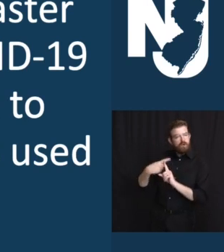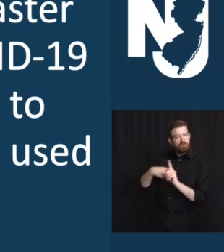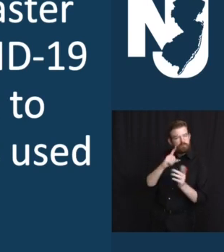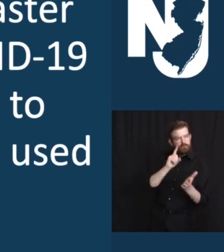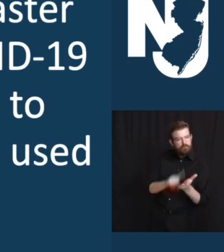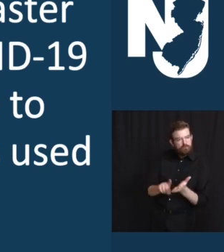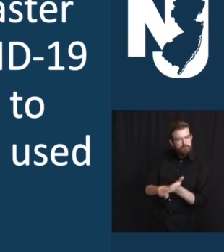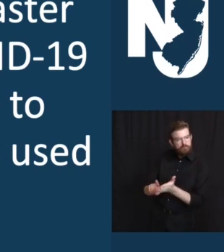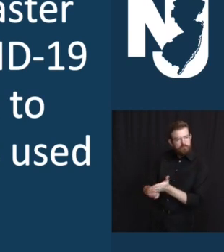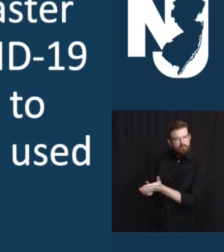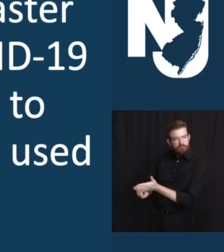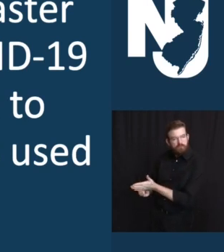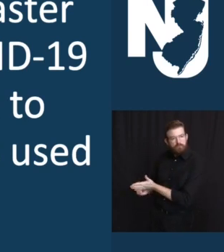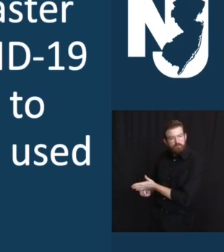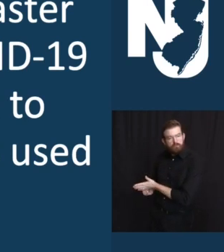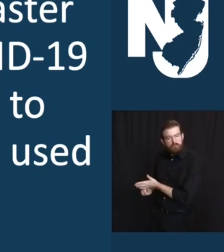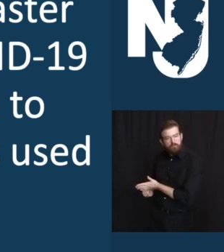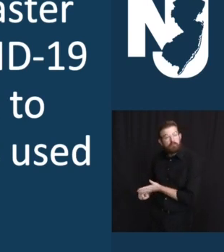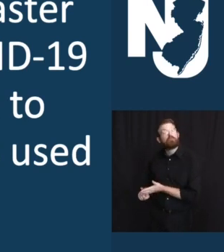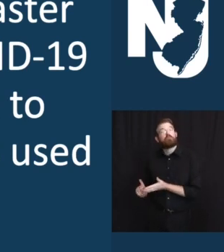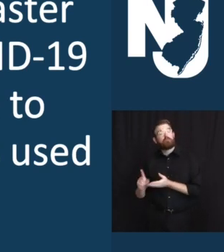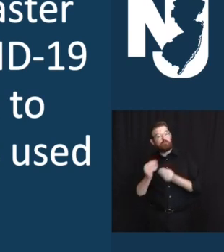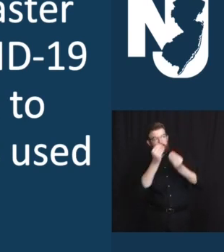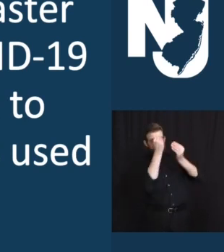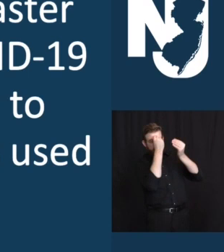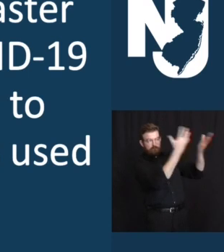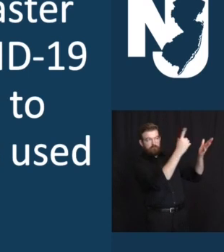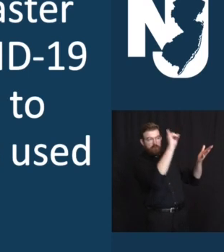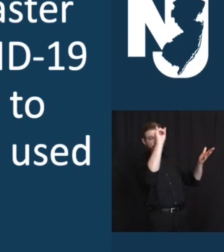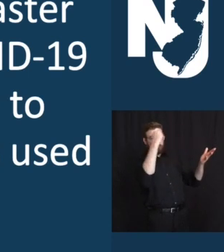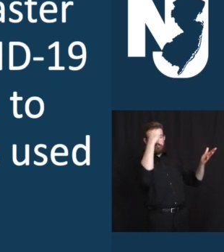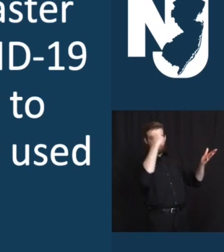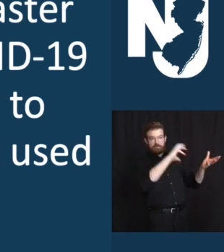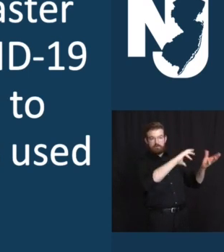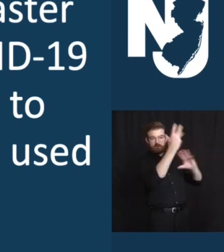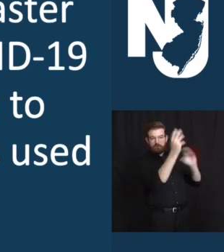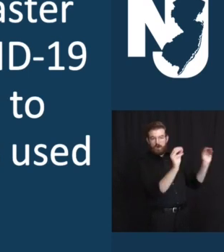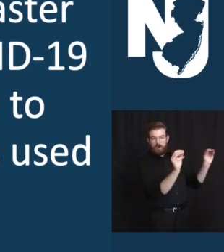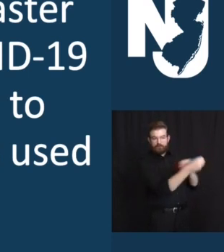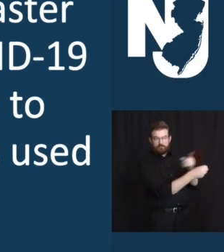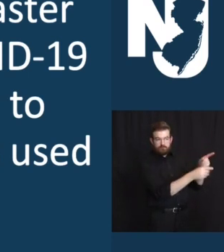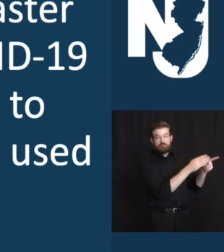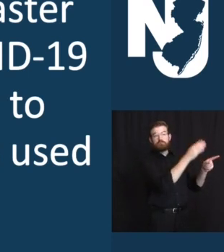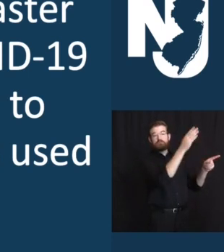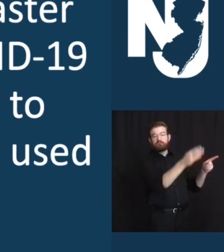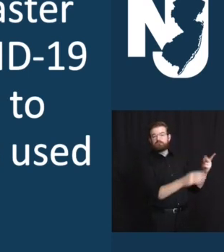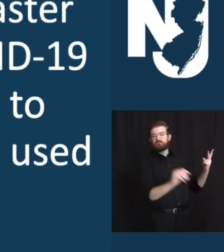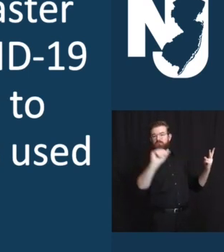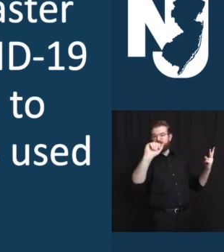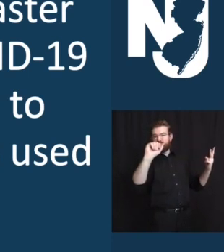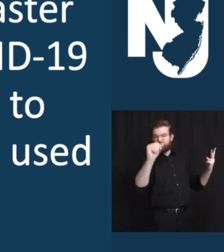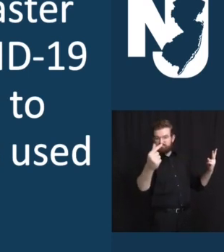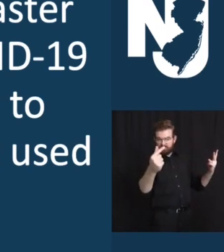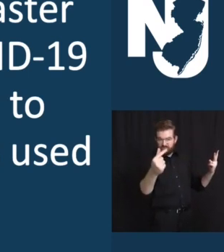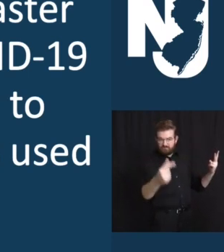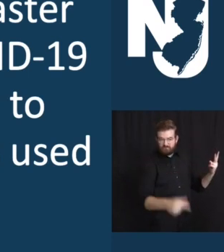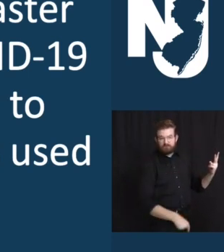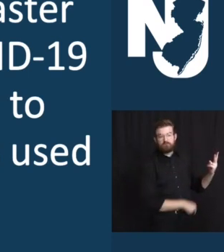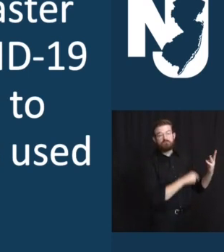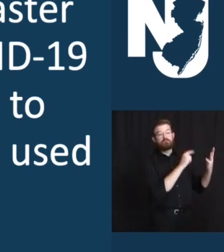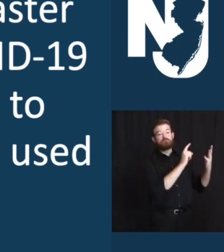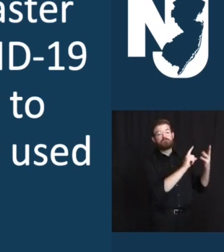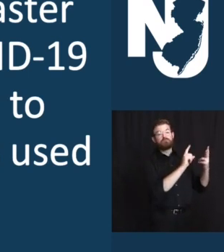Attorney General, the Comptroller, and both the Senate President and the Assembly Speaker, as well as post